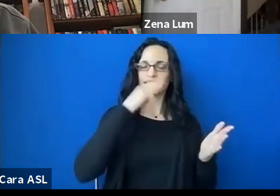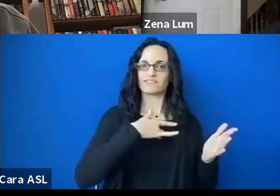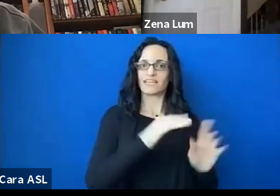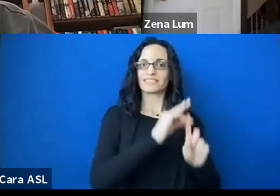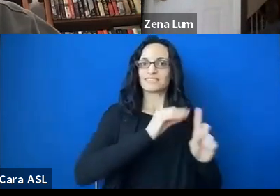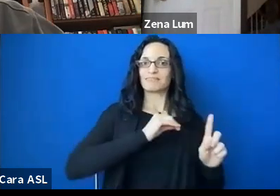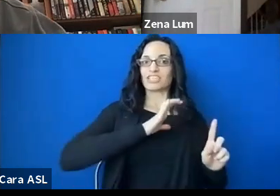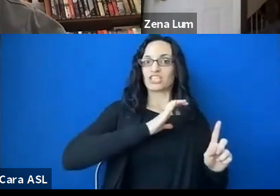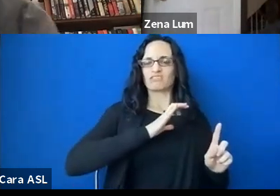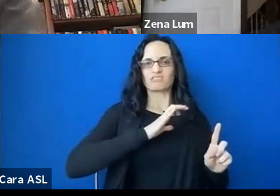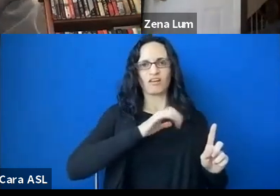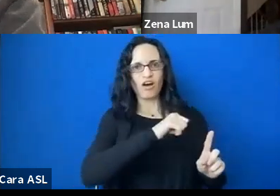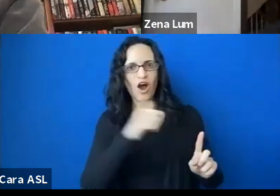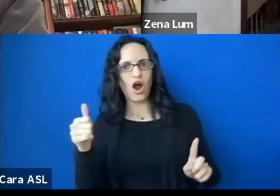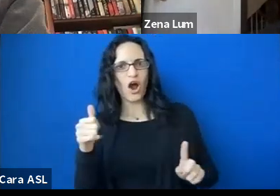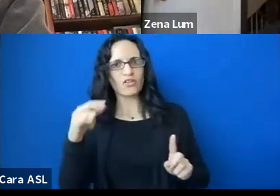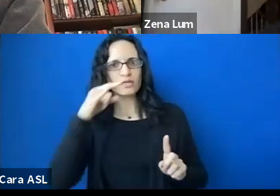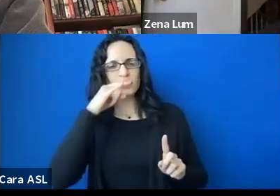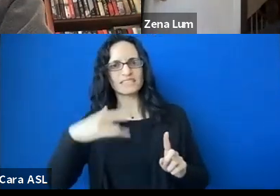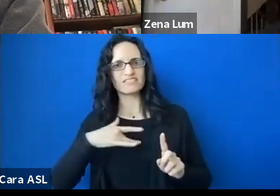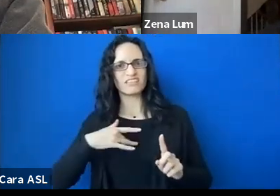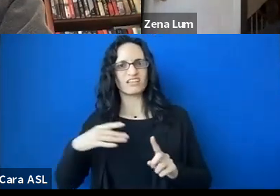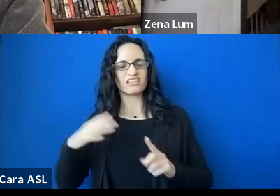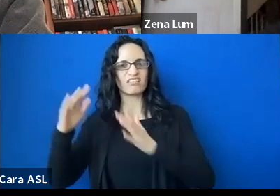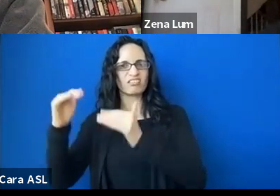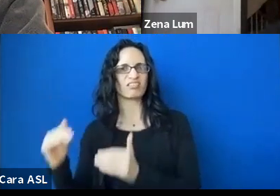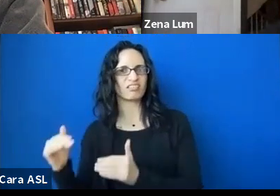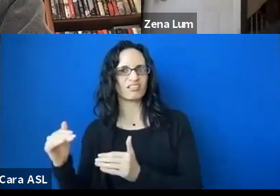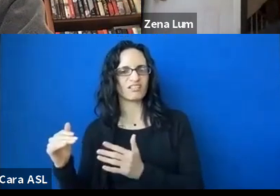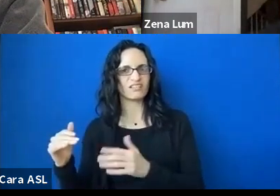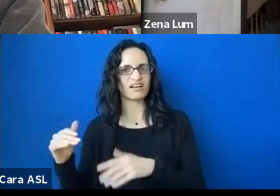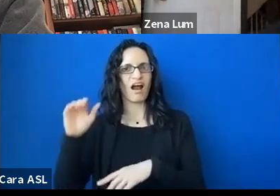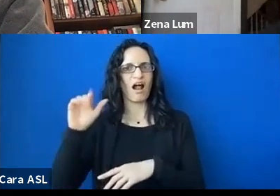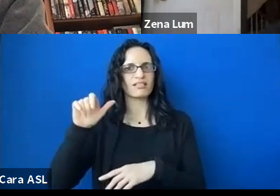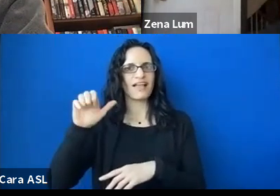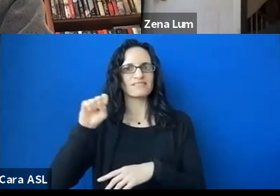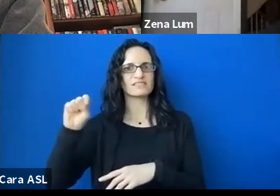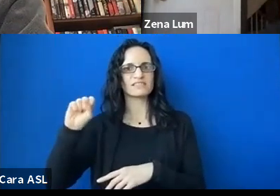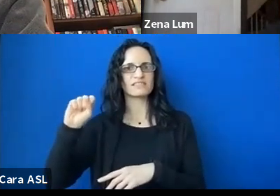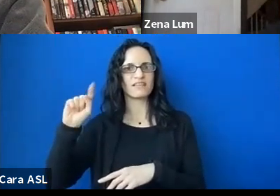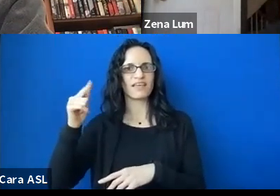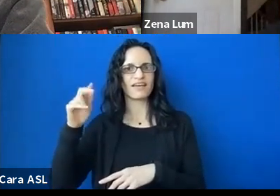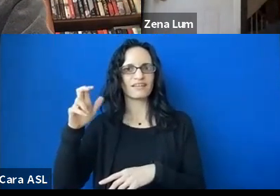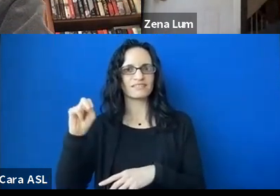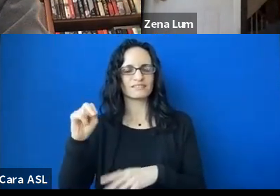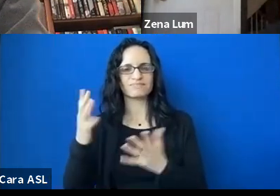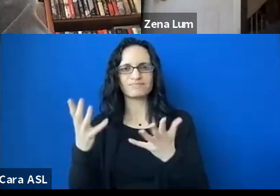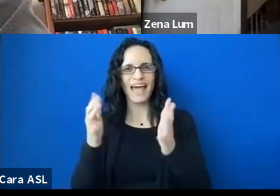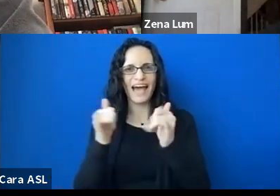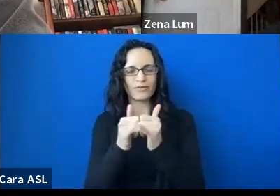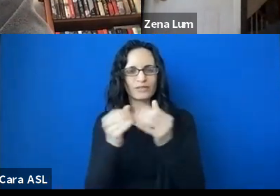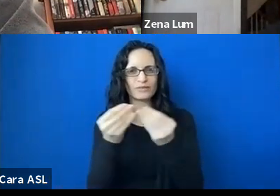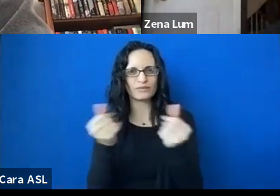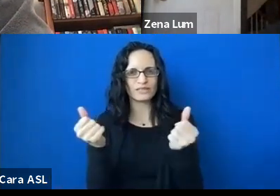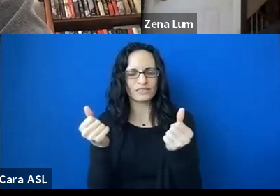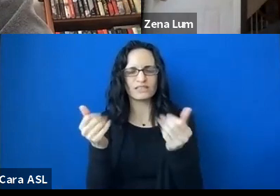without other kids feeling less than? I don't think that that's possible. I've come to realize in this debate very recently that